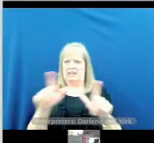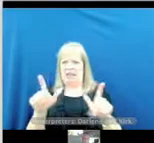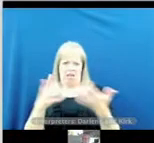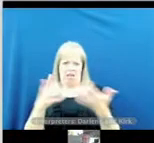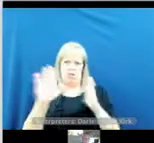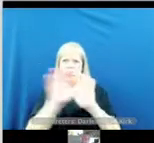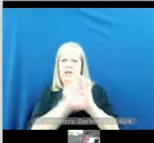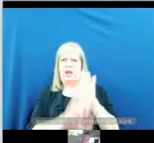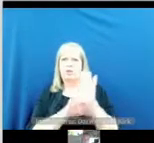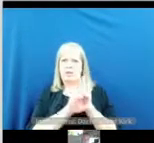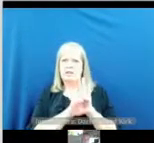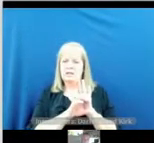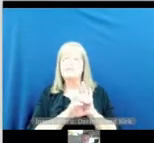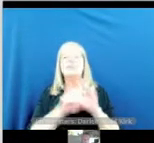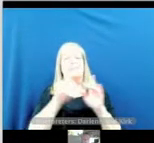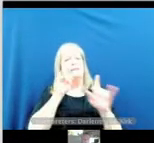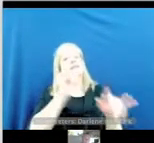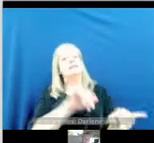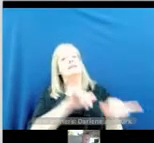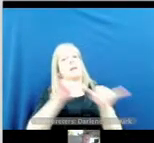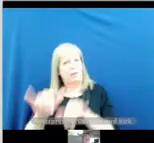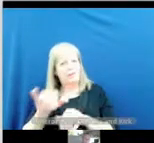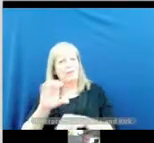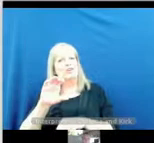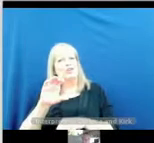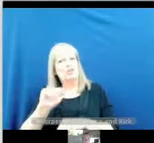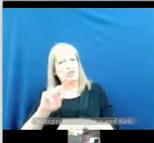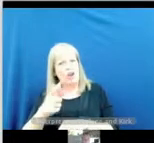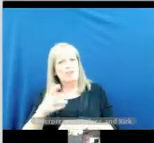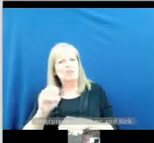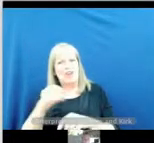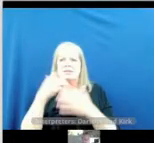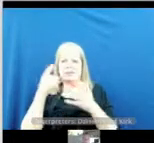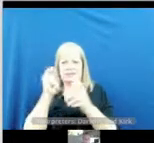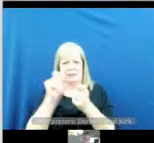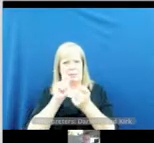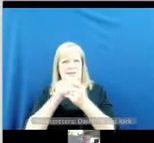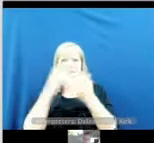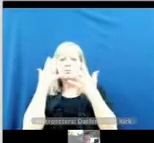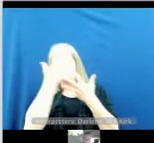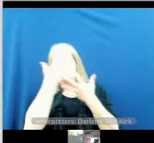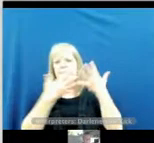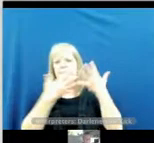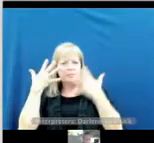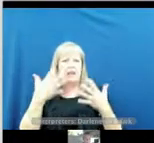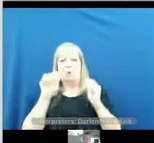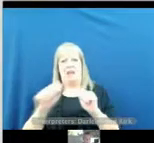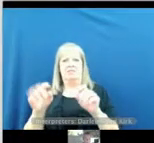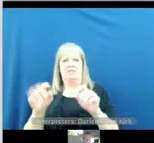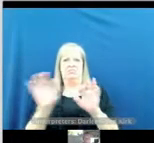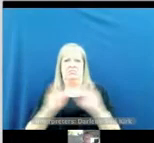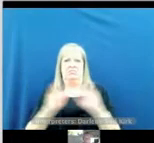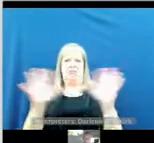characteristics. And so this is also very similar to those who have CHARD syndrome. There are similar characteristics that you can identify.